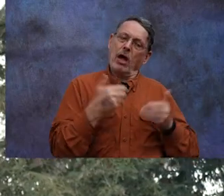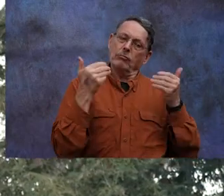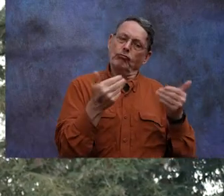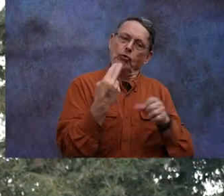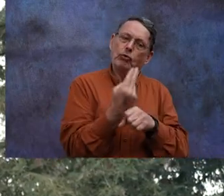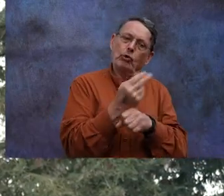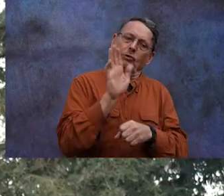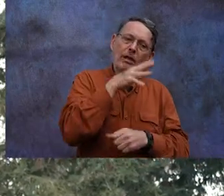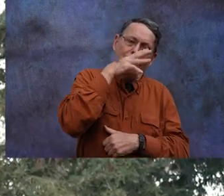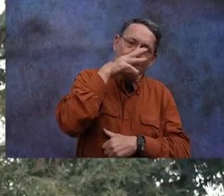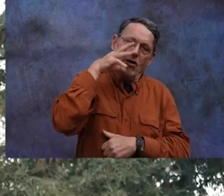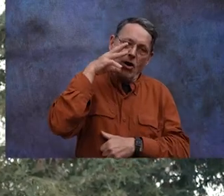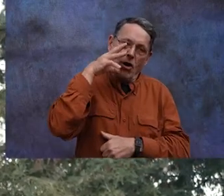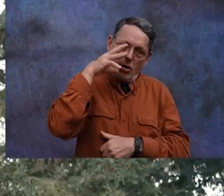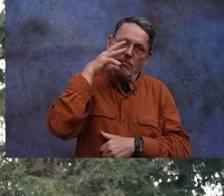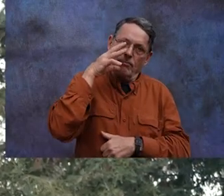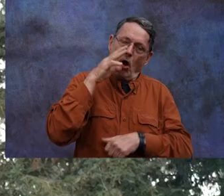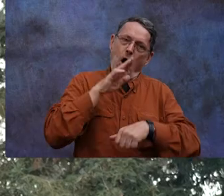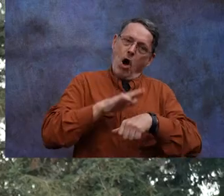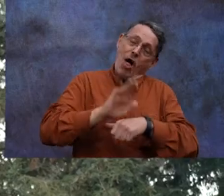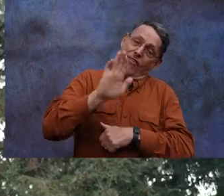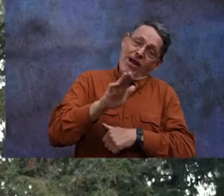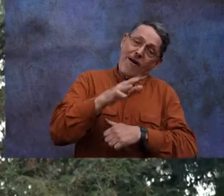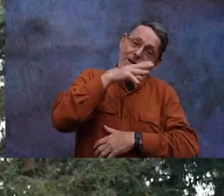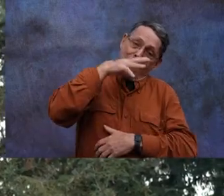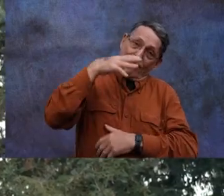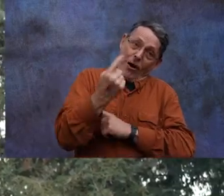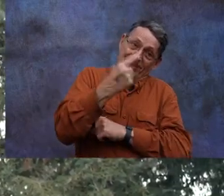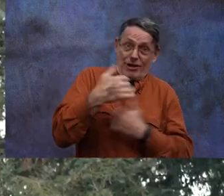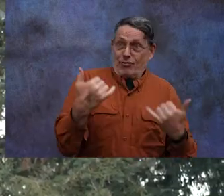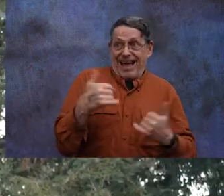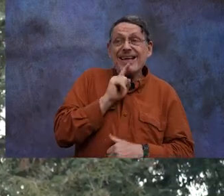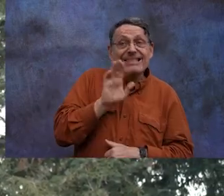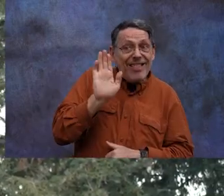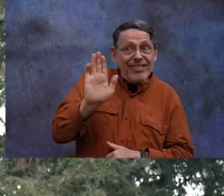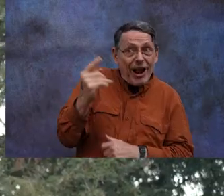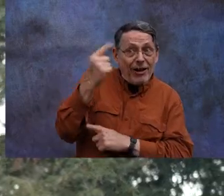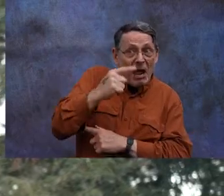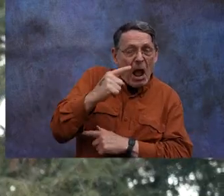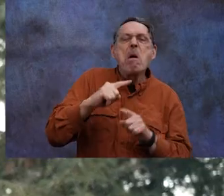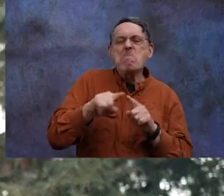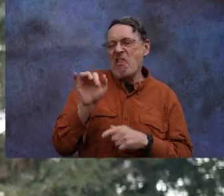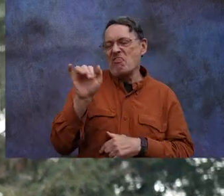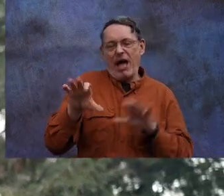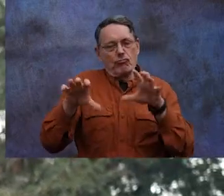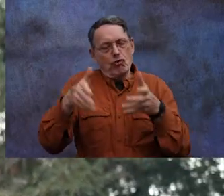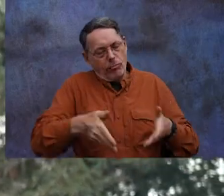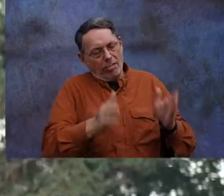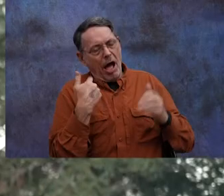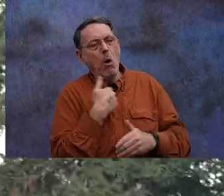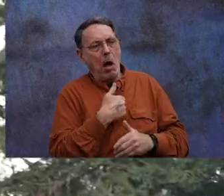farm on their farm day. This is their day, and they let us use this land.